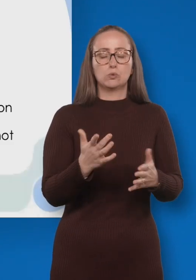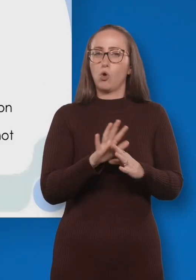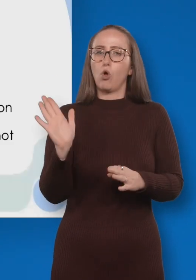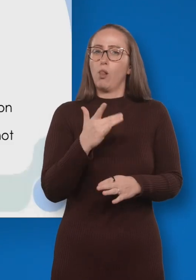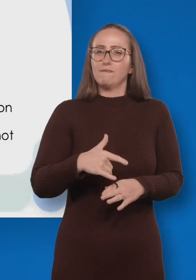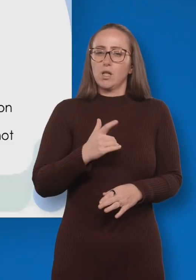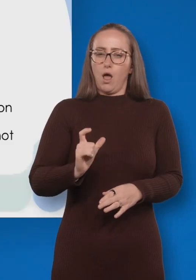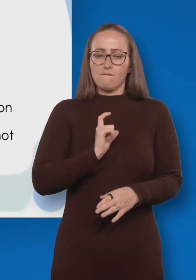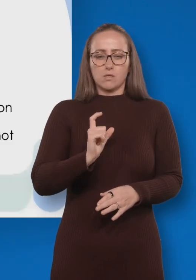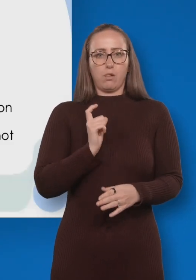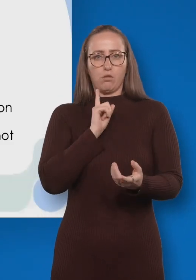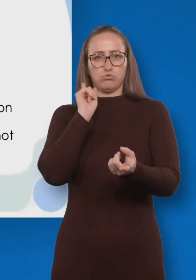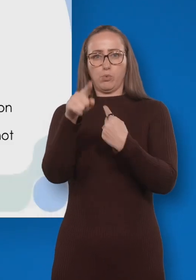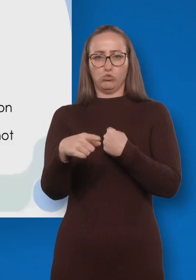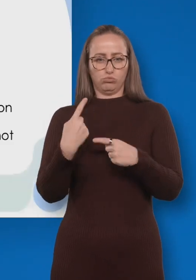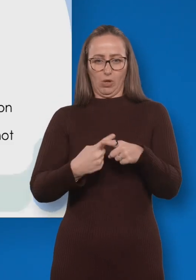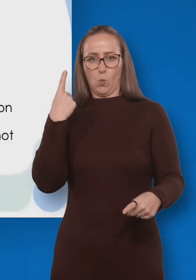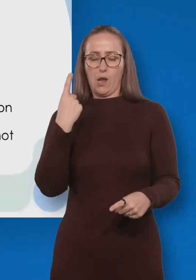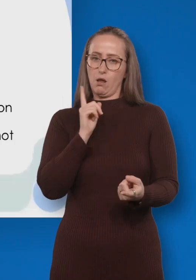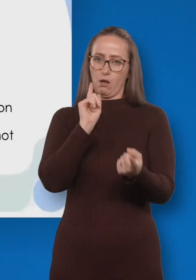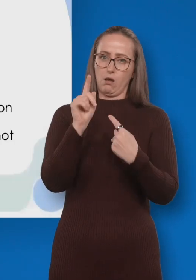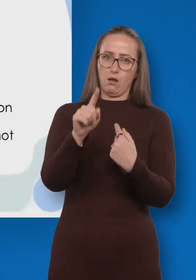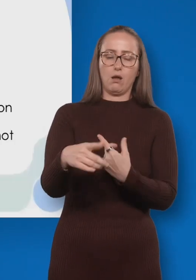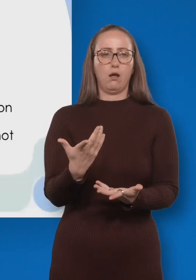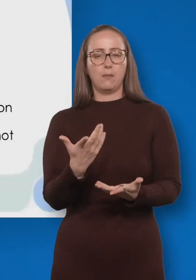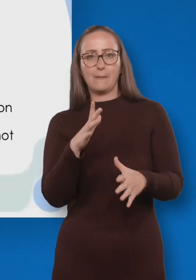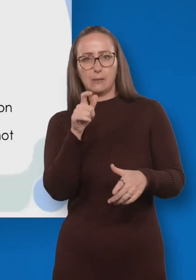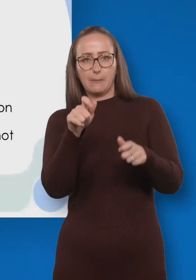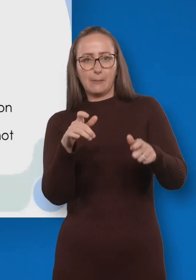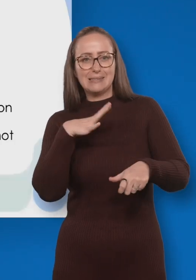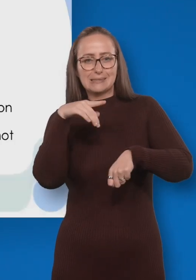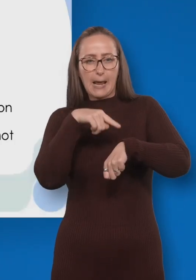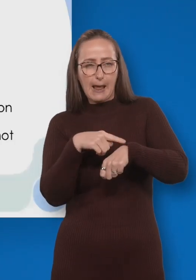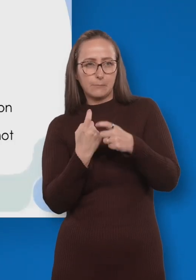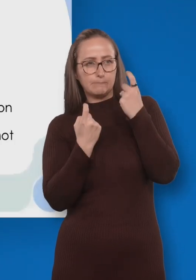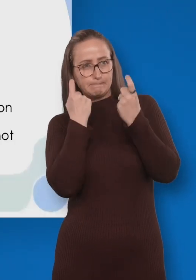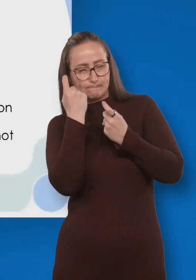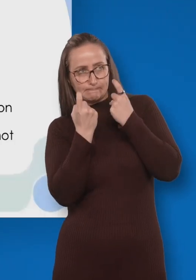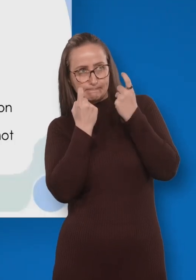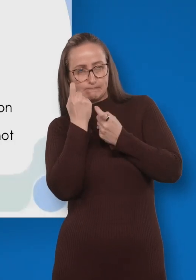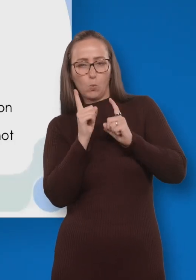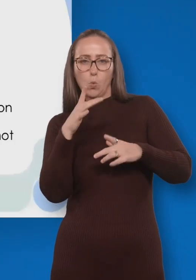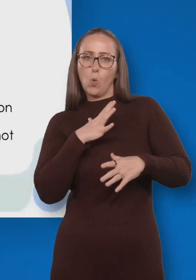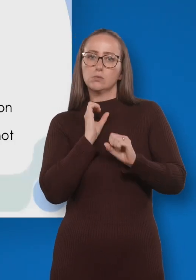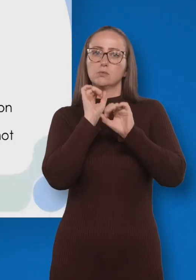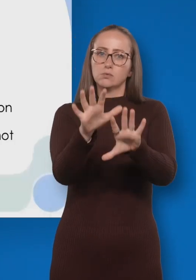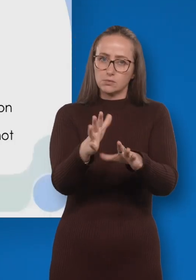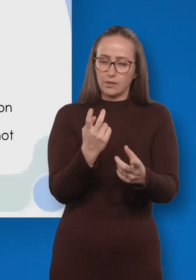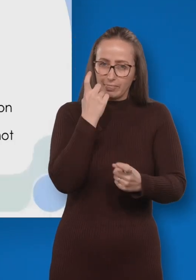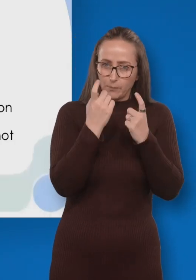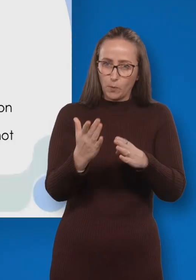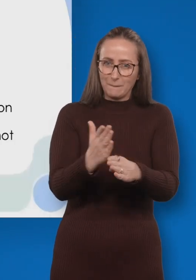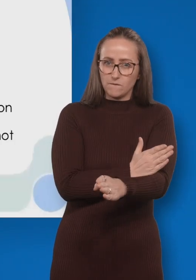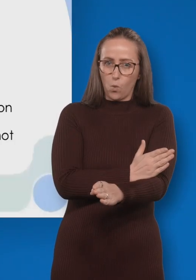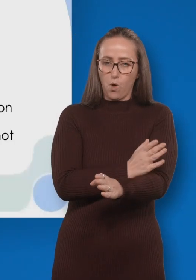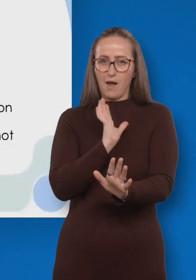feels comfortable to be able to respond instantly. Do you give people time to consider what they would like to say and reflect on what they would like to say before having to jump